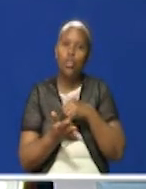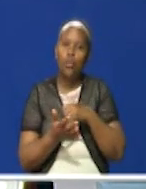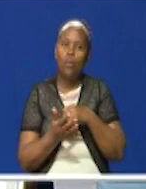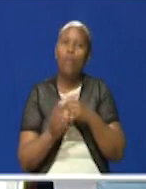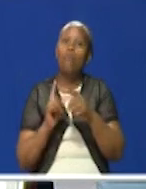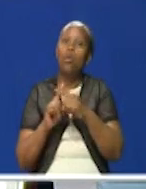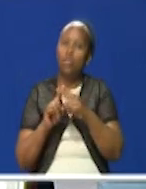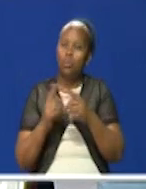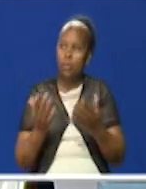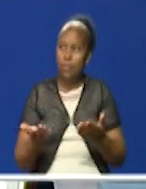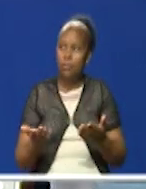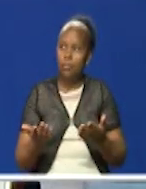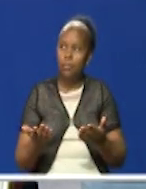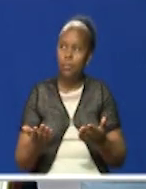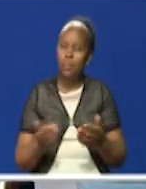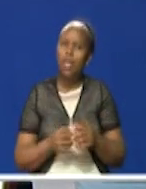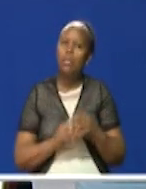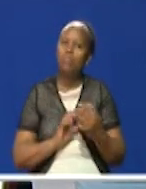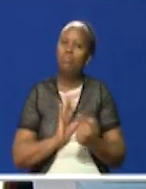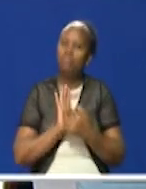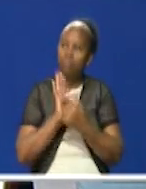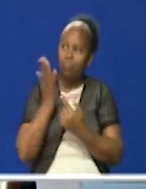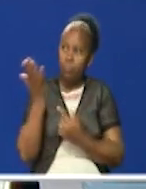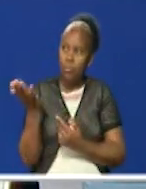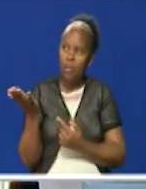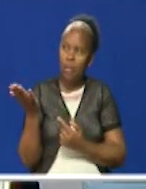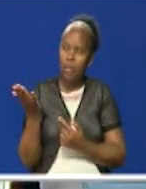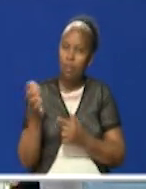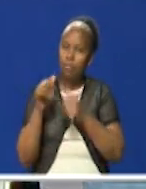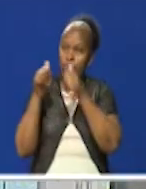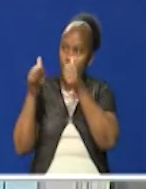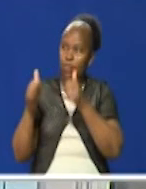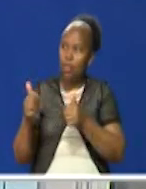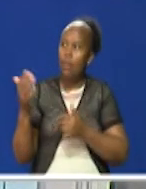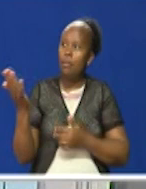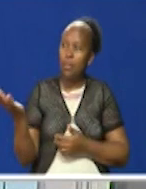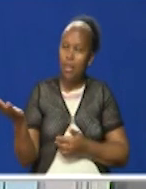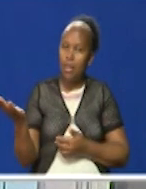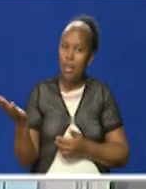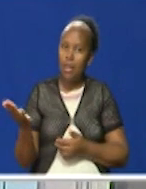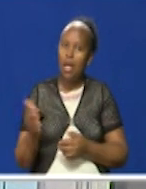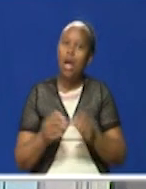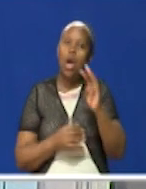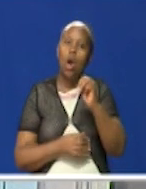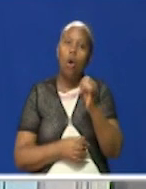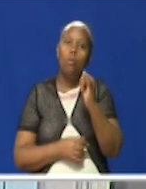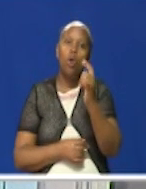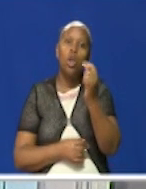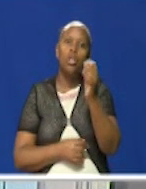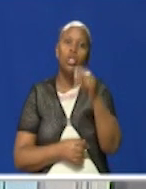multiples. So as you can see from the graph here, a multiple of a whole